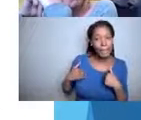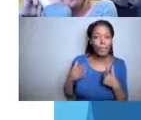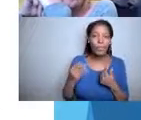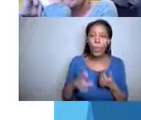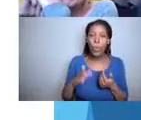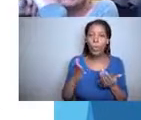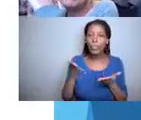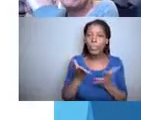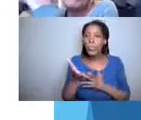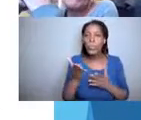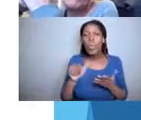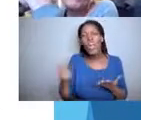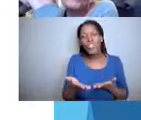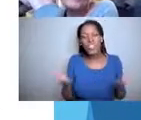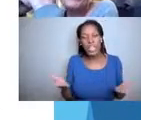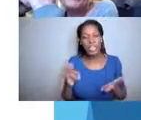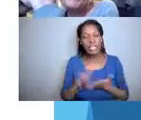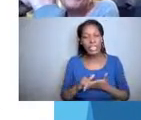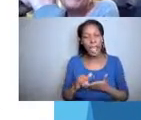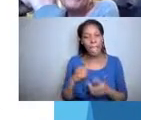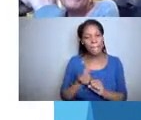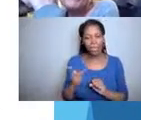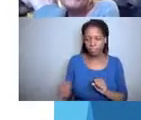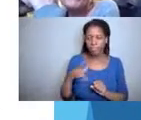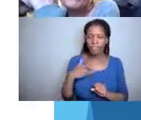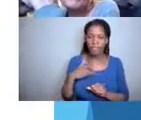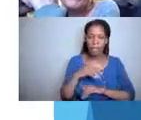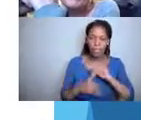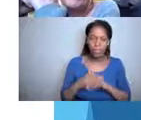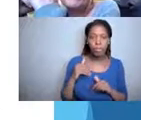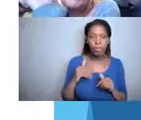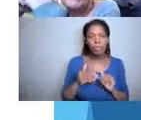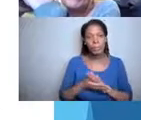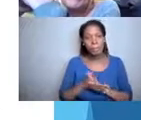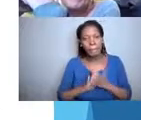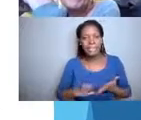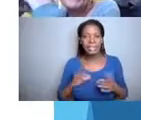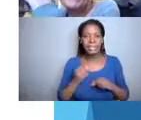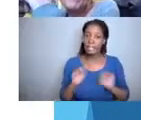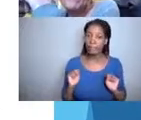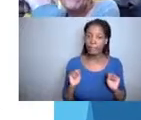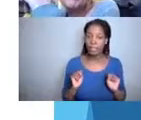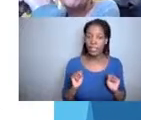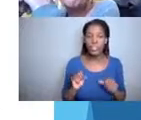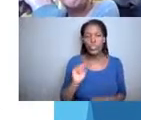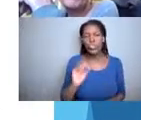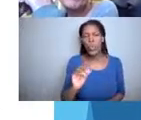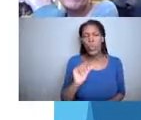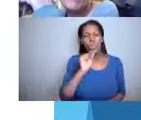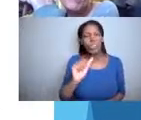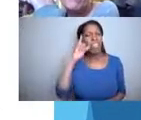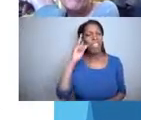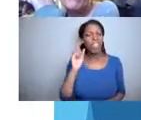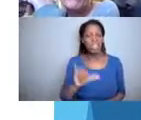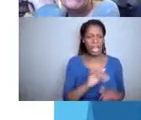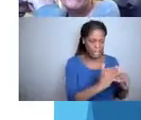and that bring a sense of peace and safety so i think that it's really important to kind of not think so much as like oh these are limiting factors but more of like